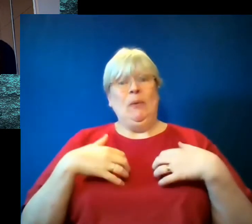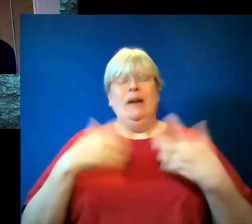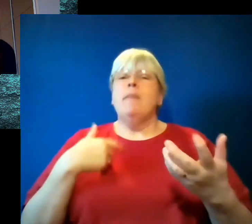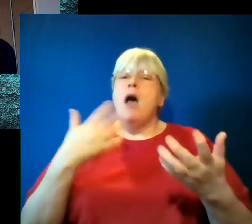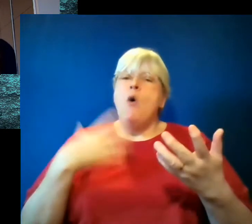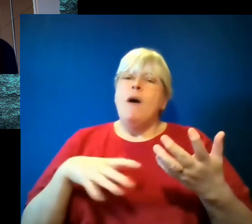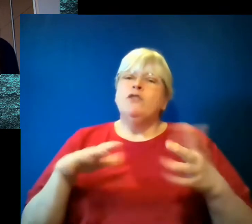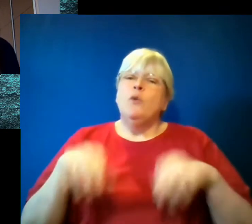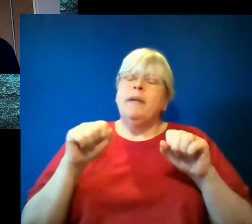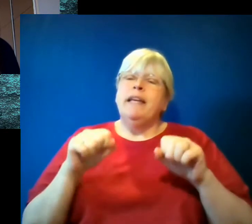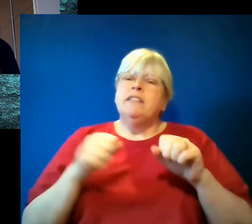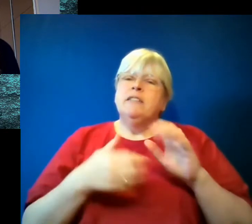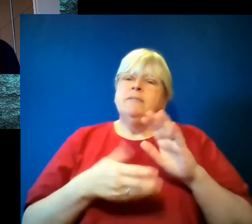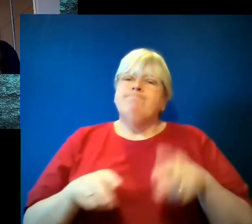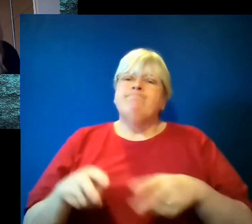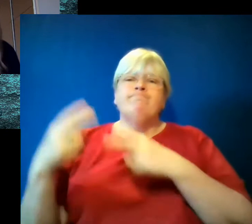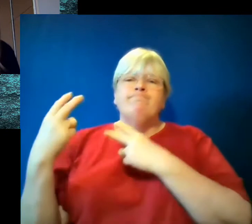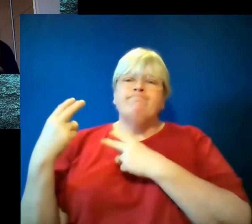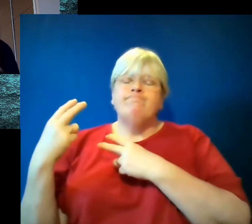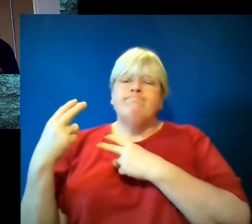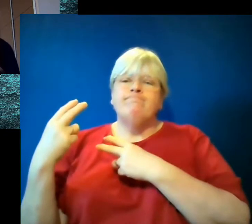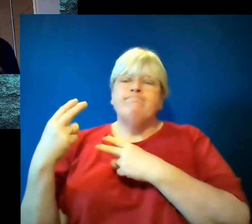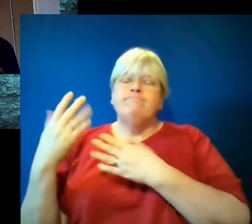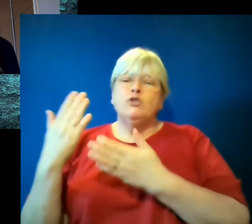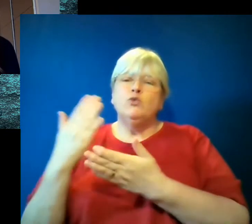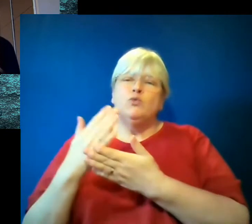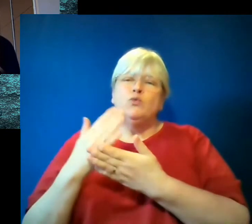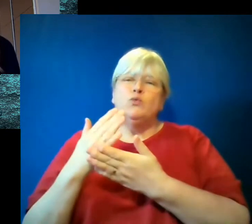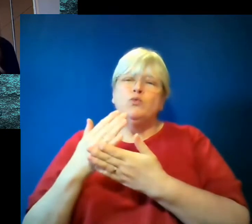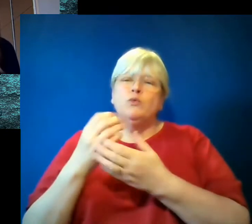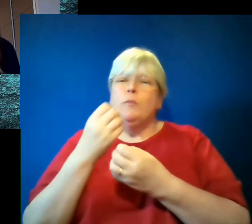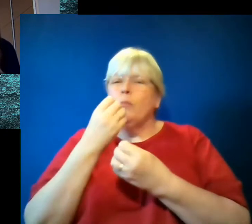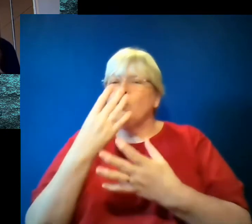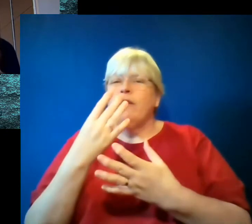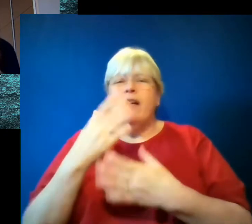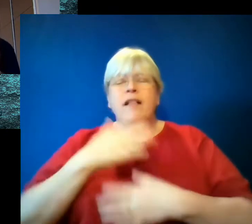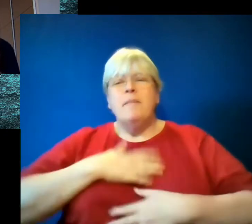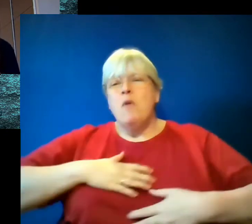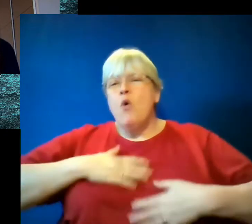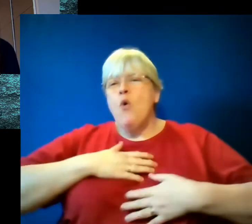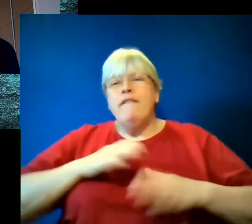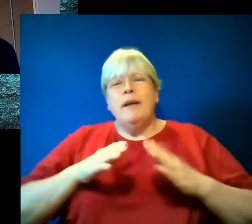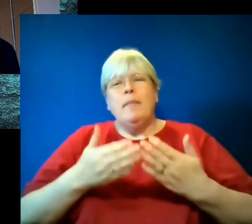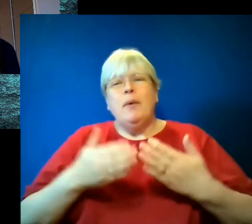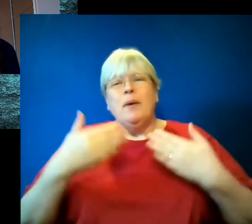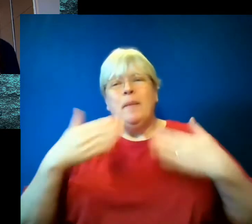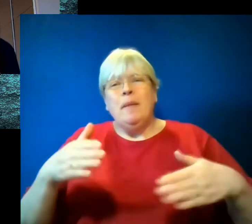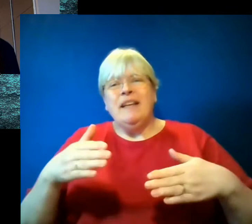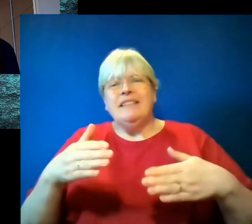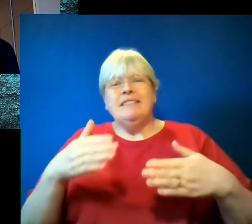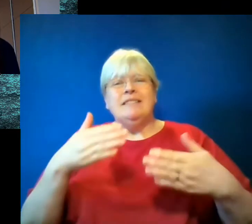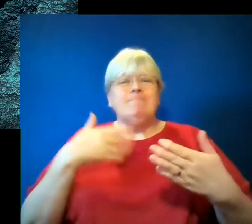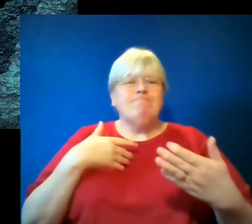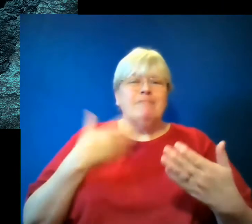begin by just talking about a very beautiful and very moving book that you've been very closely involved